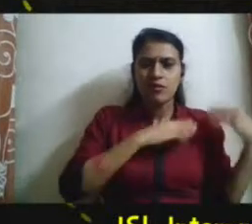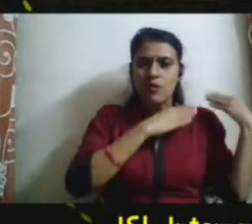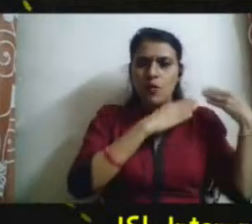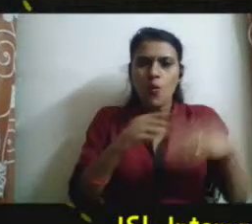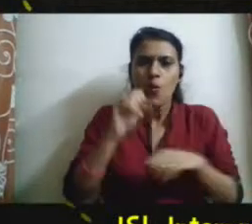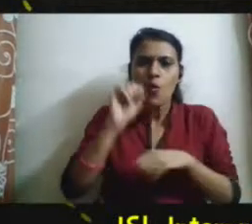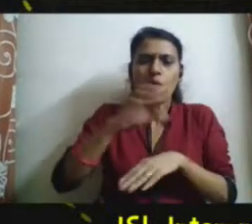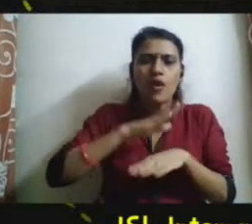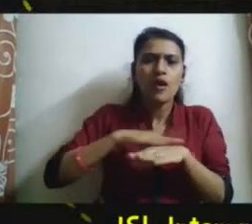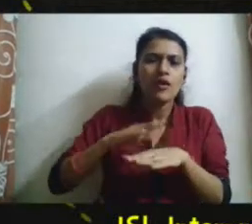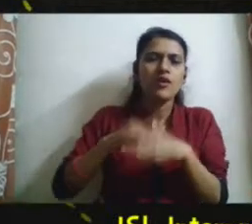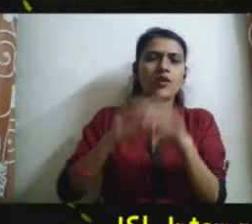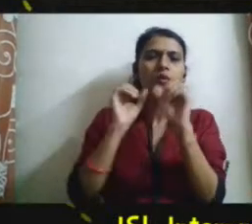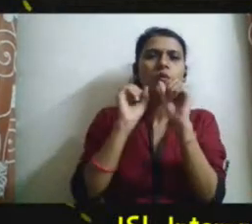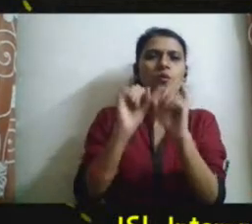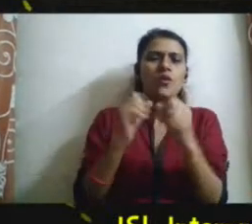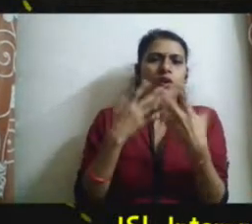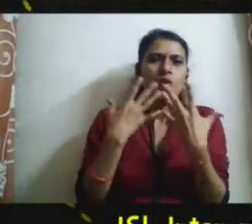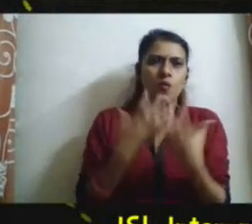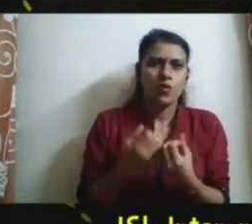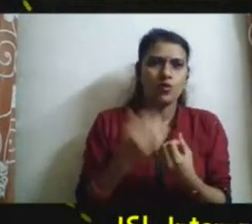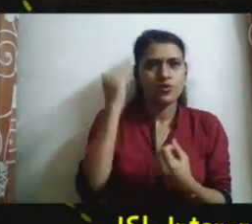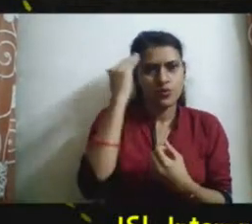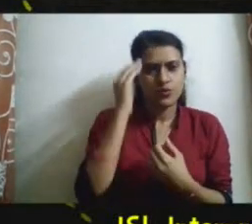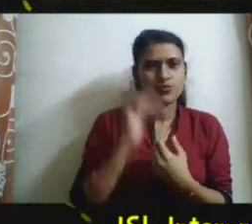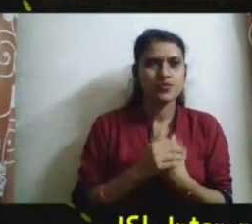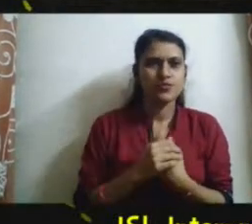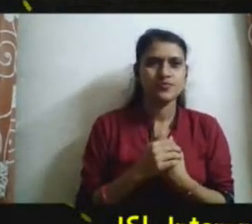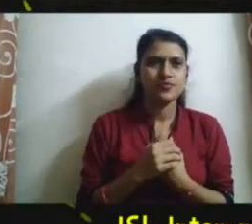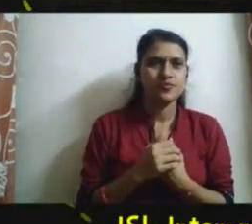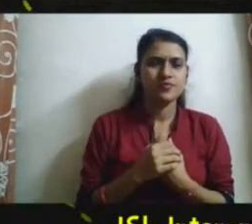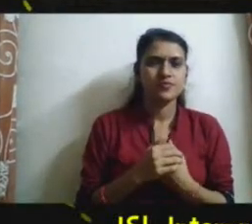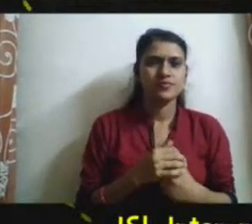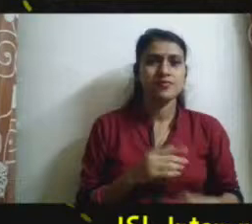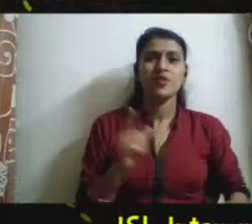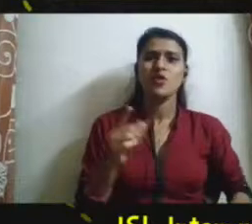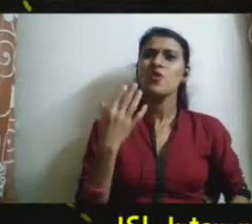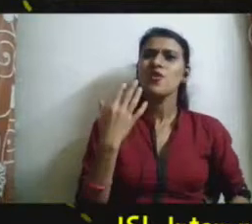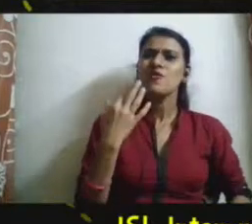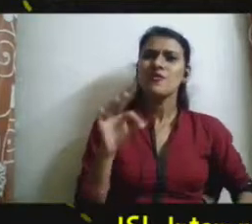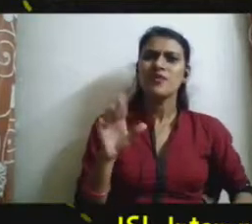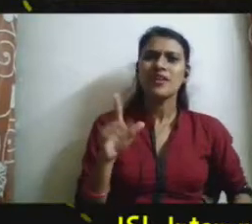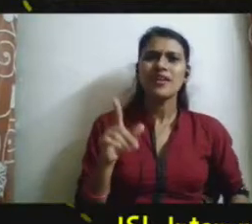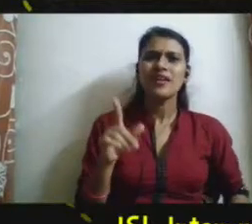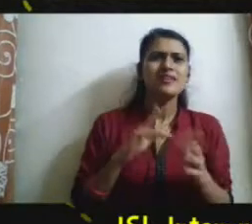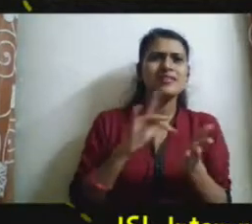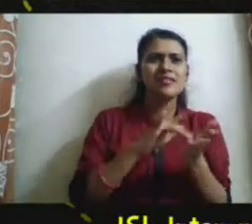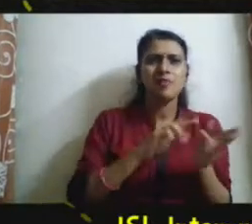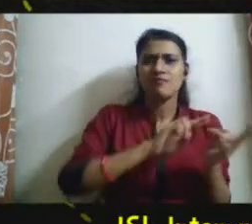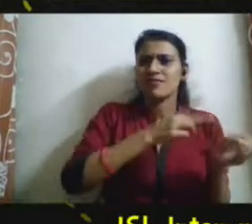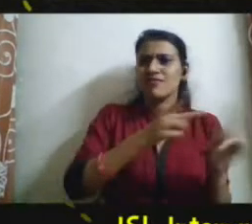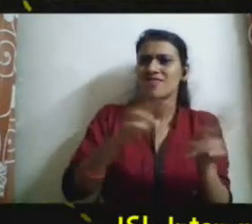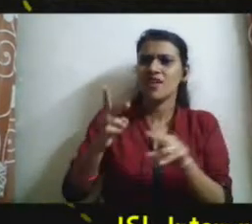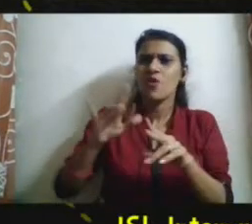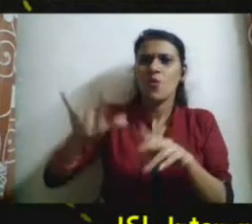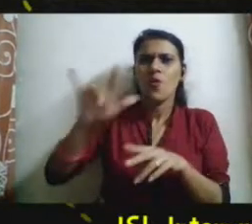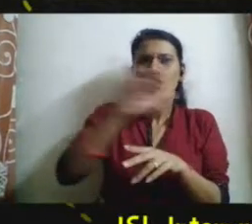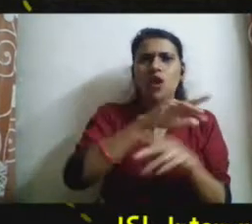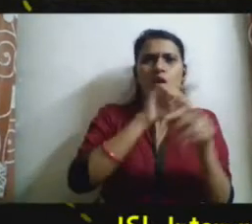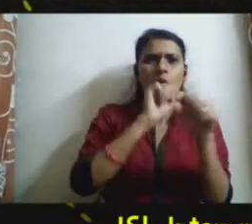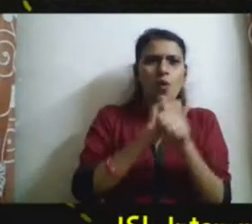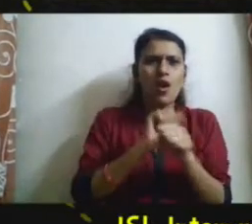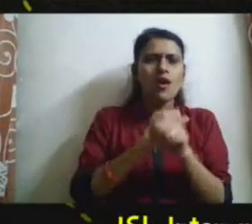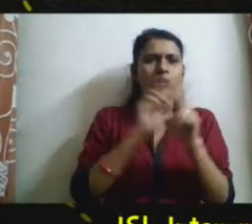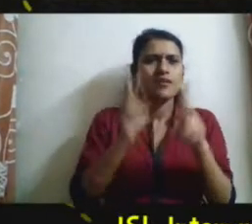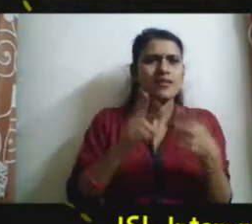you've been so sort of free with the way that you have gone from space to space, where, of